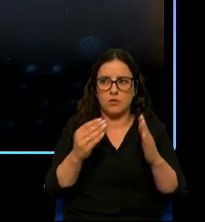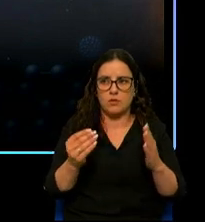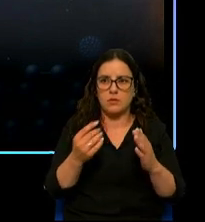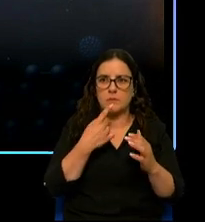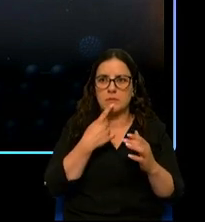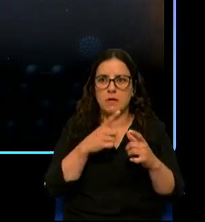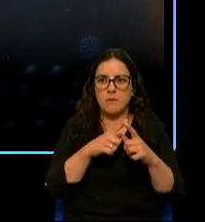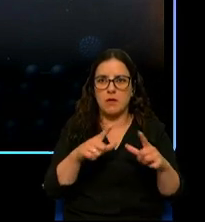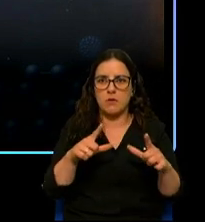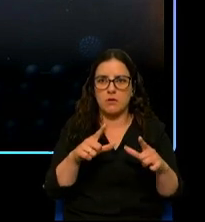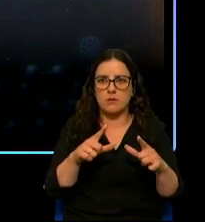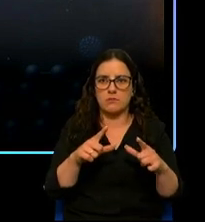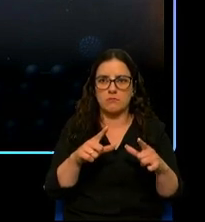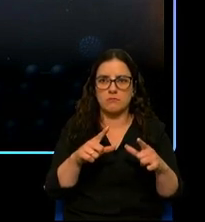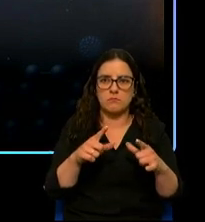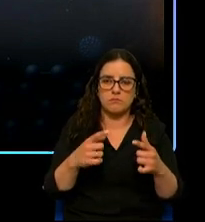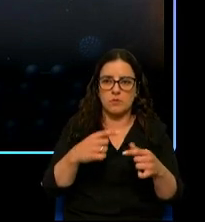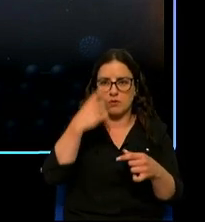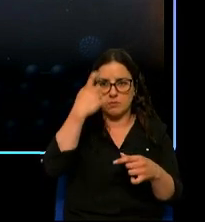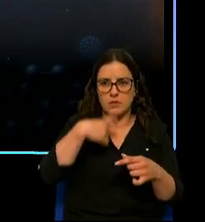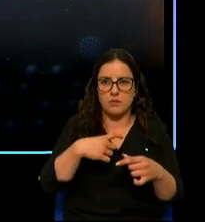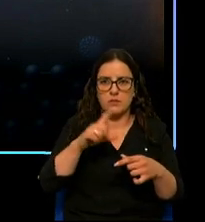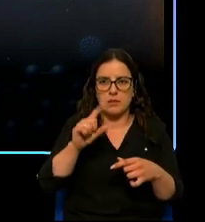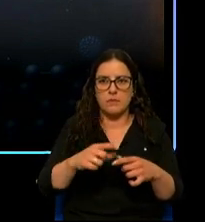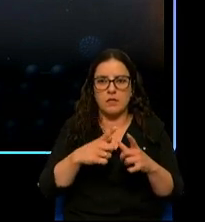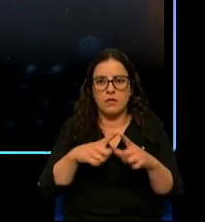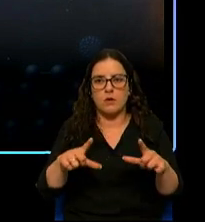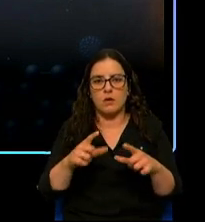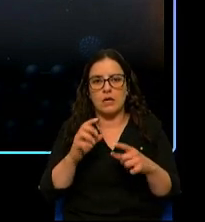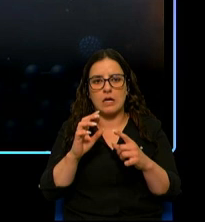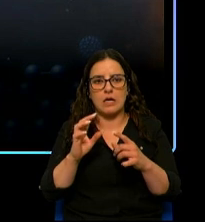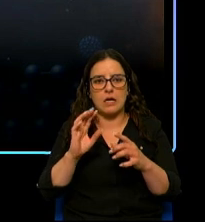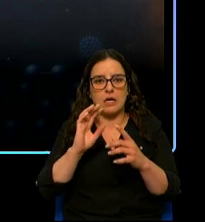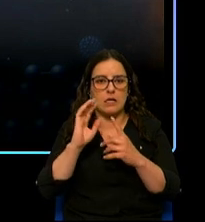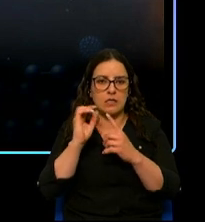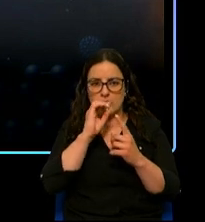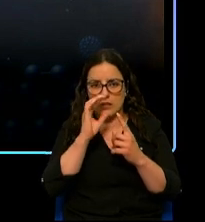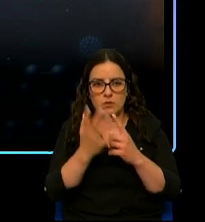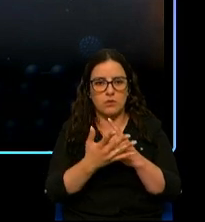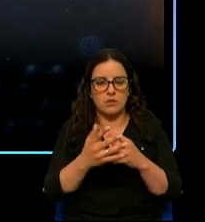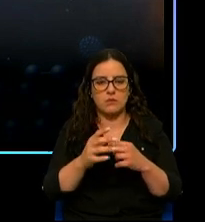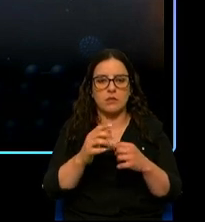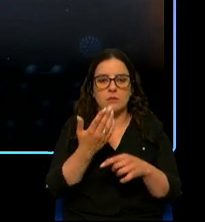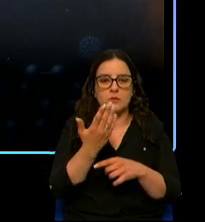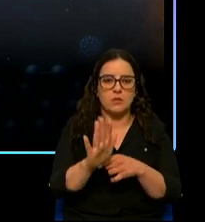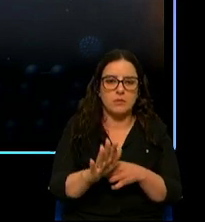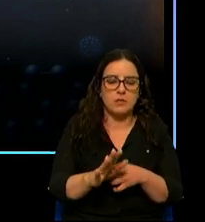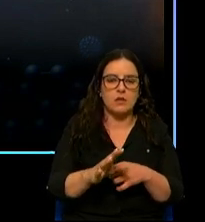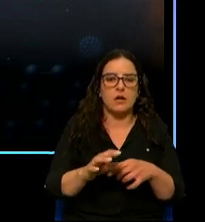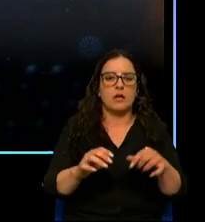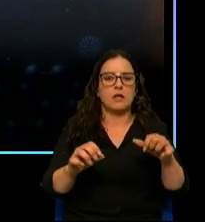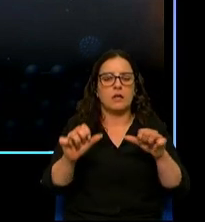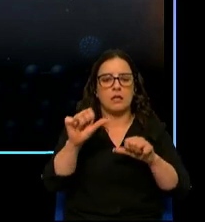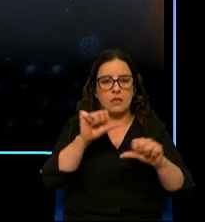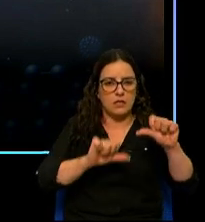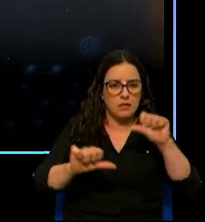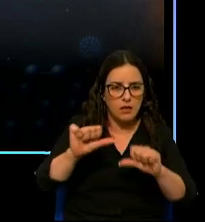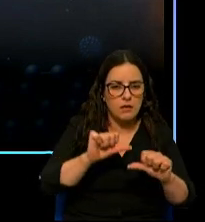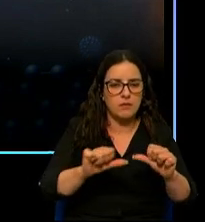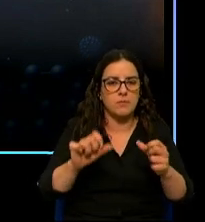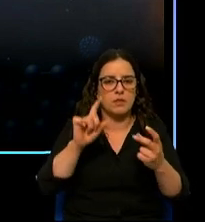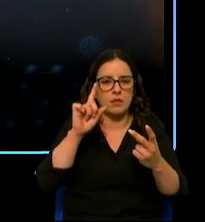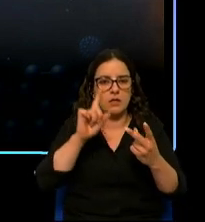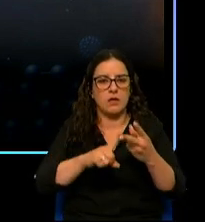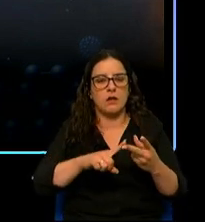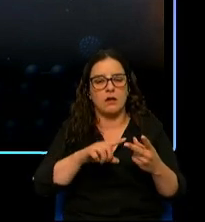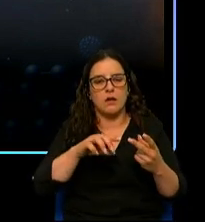of nature, the language of humans, but also the language of nature. So things of chemistry, molecules, atoms, these